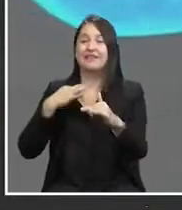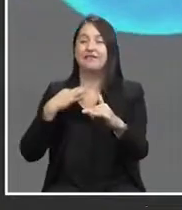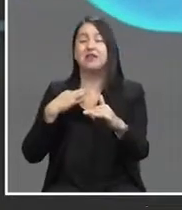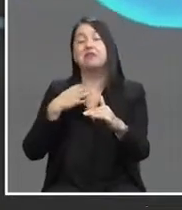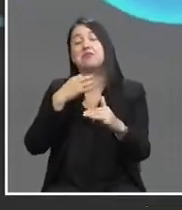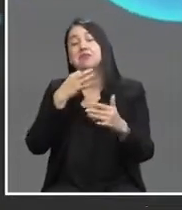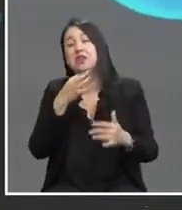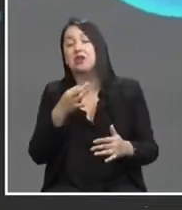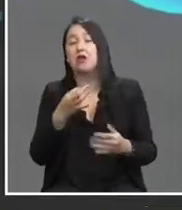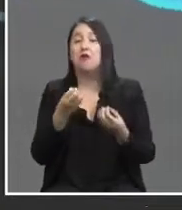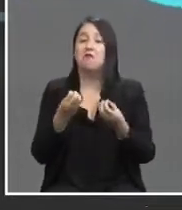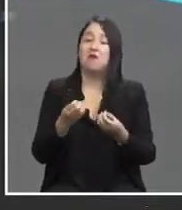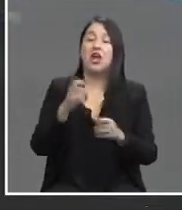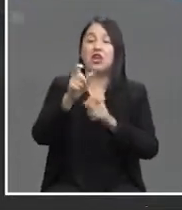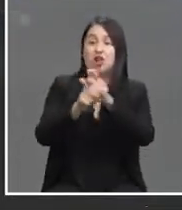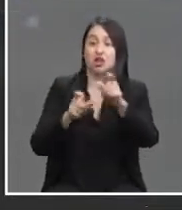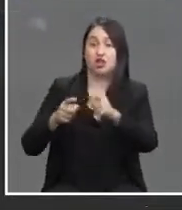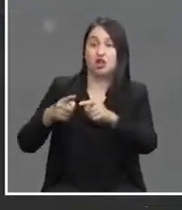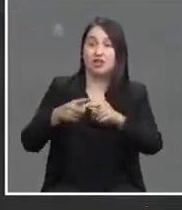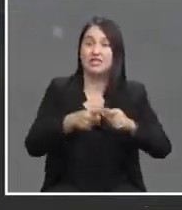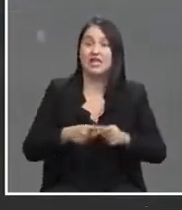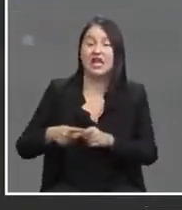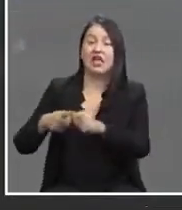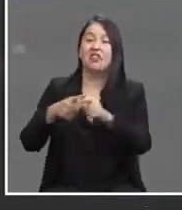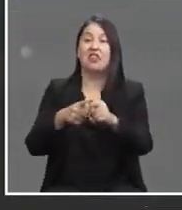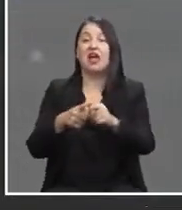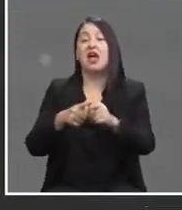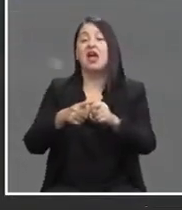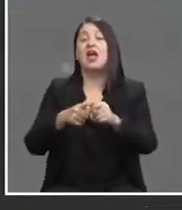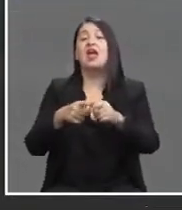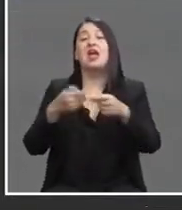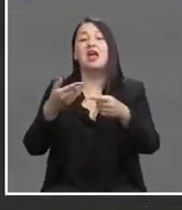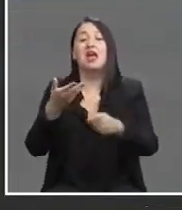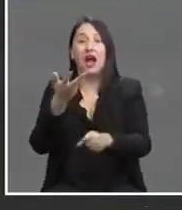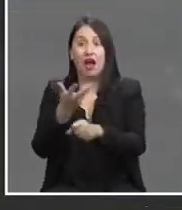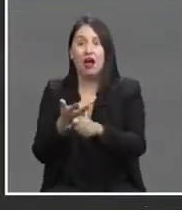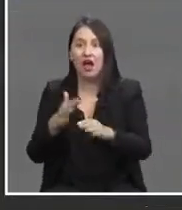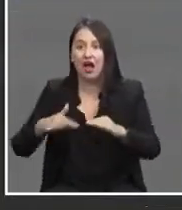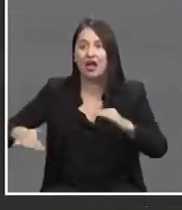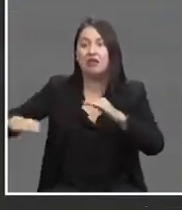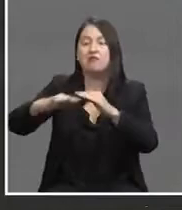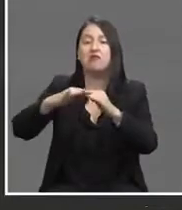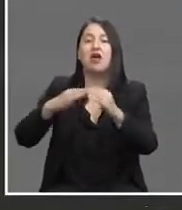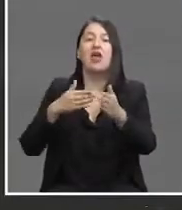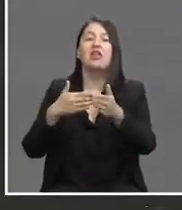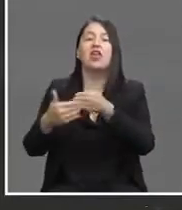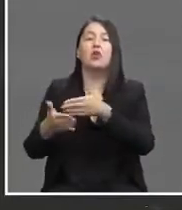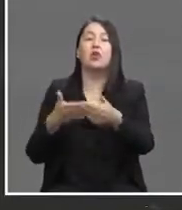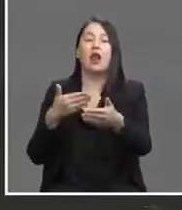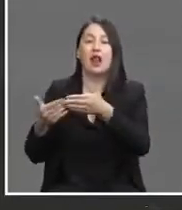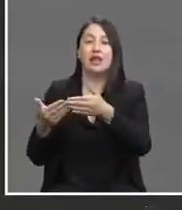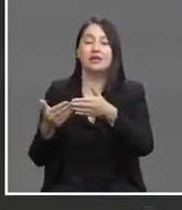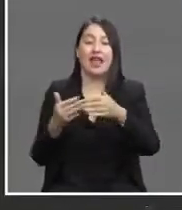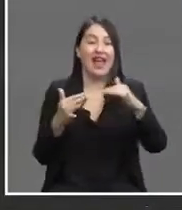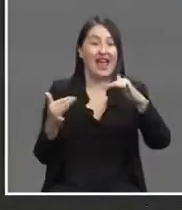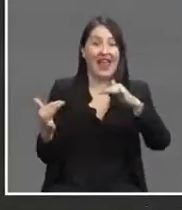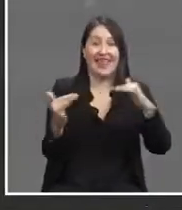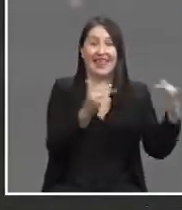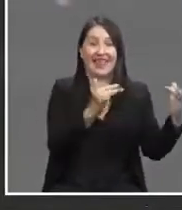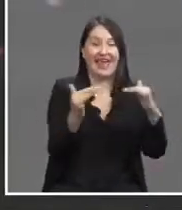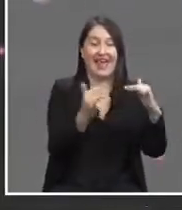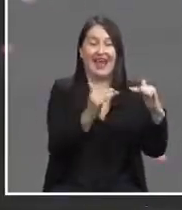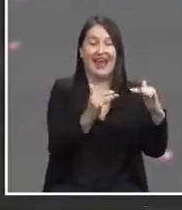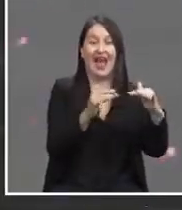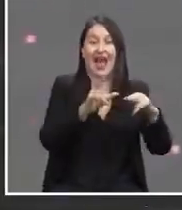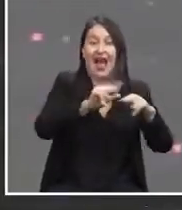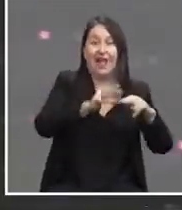of nature, the war from all against all. And suddenly, and